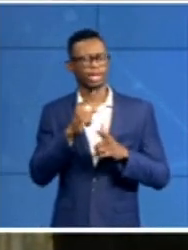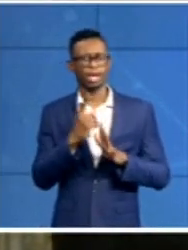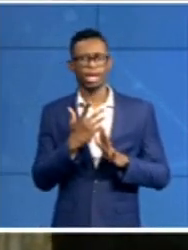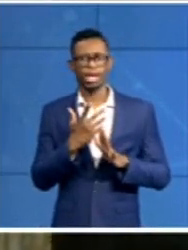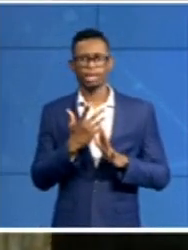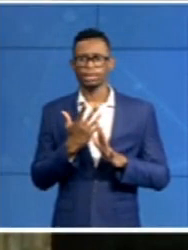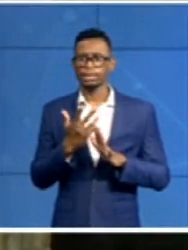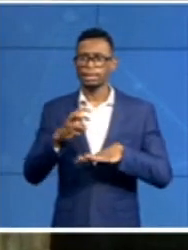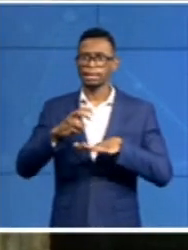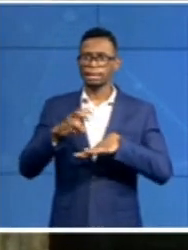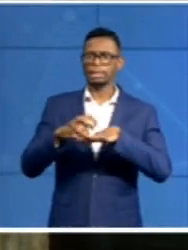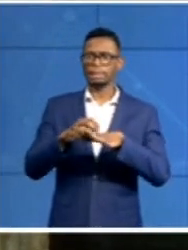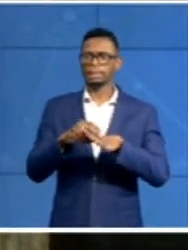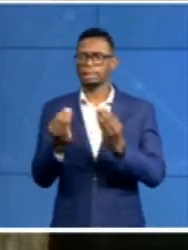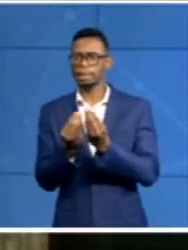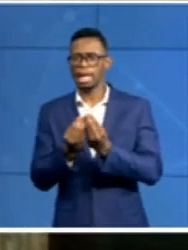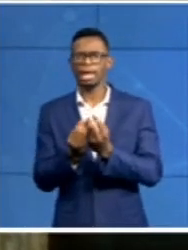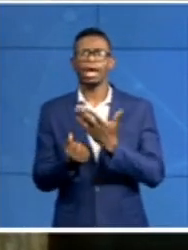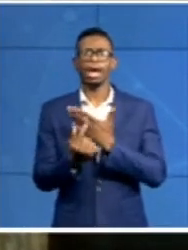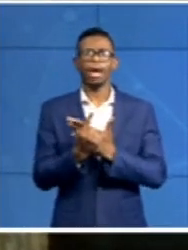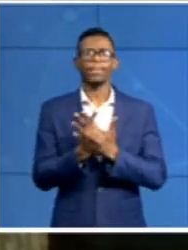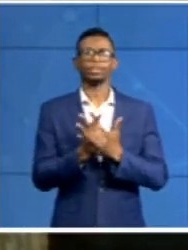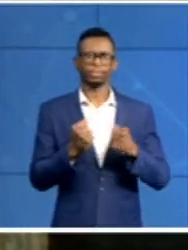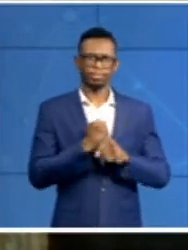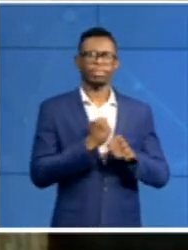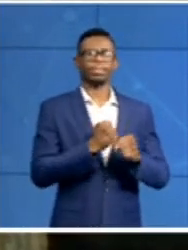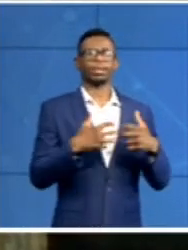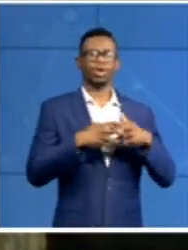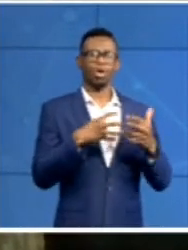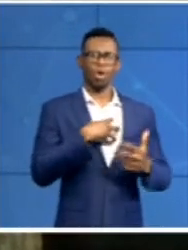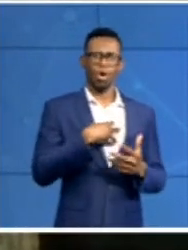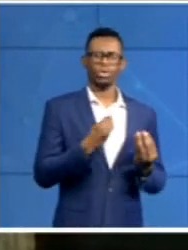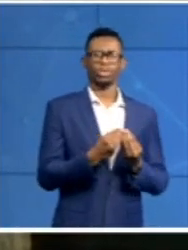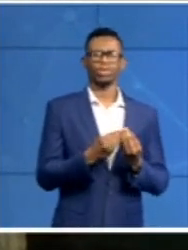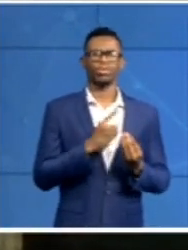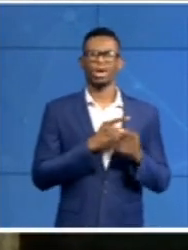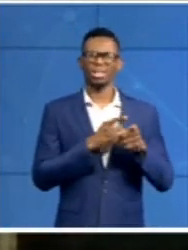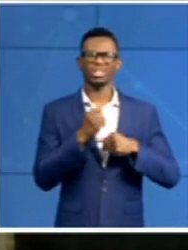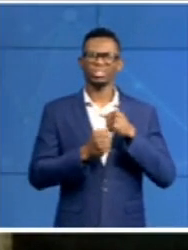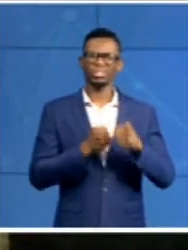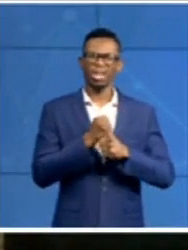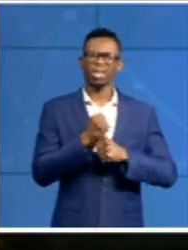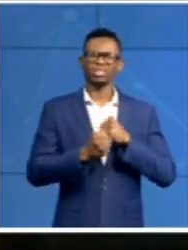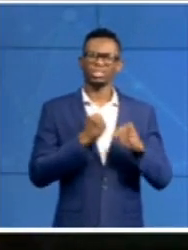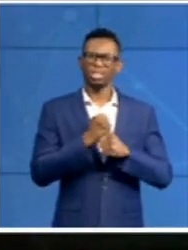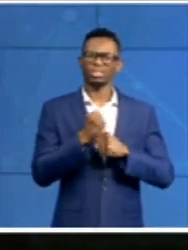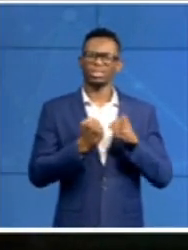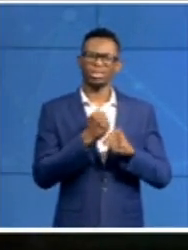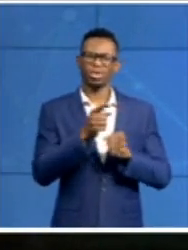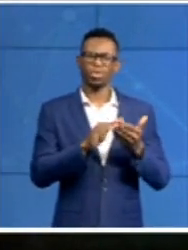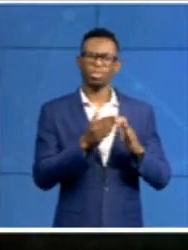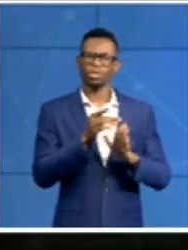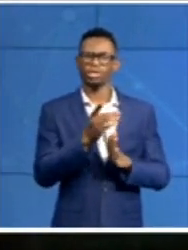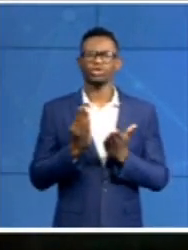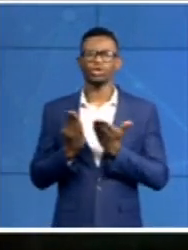case here. After years and years of a lack of service delivery, particularly sanitation, residents here decided to take matters